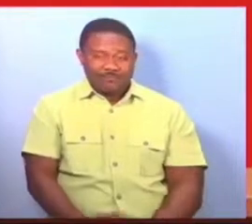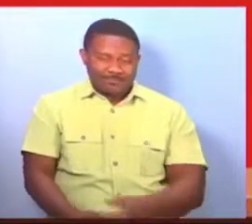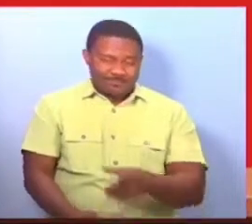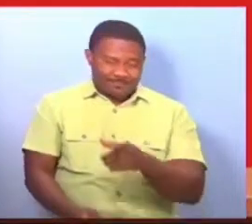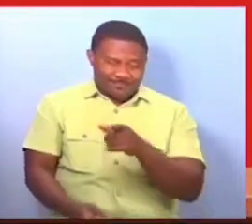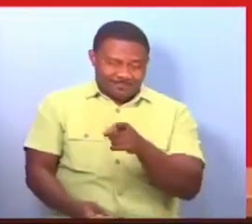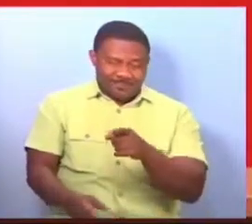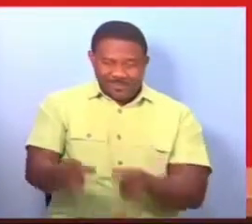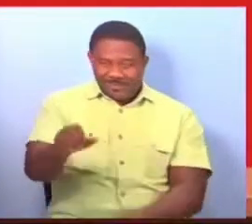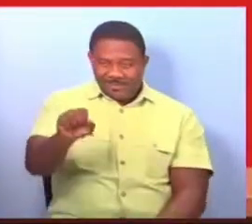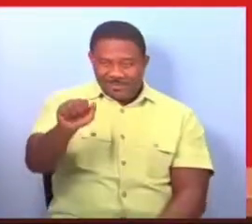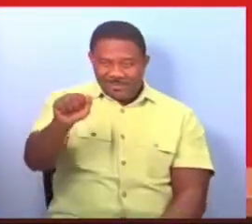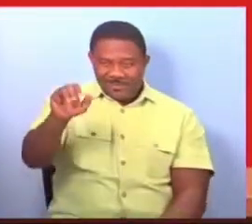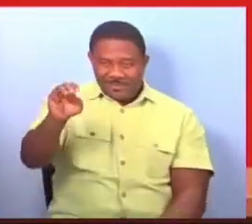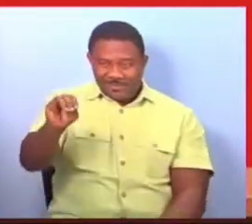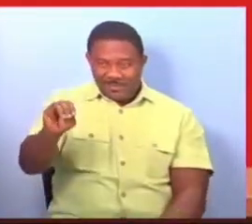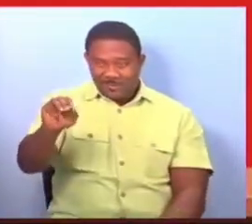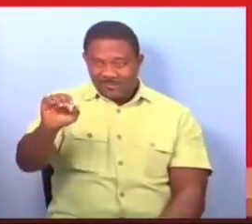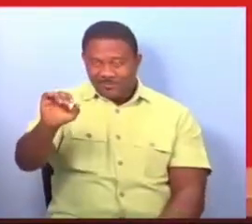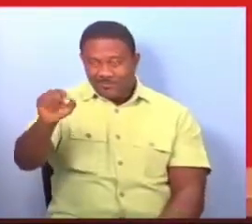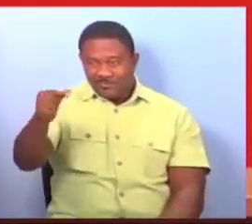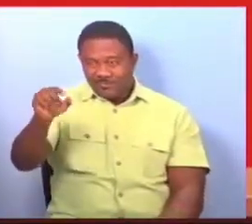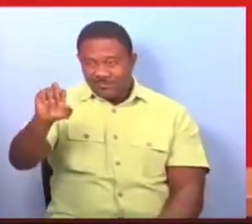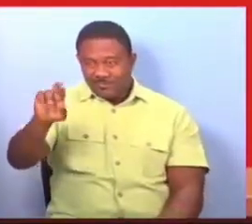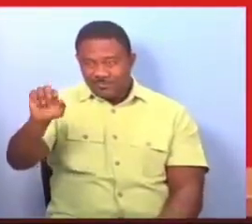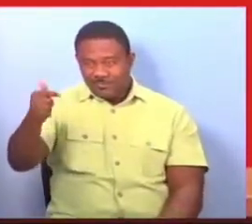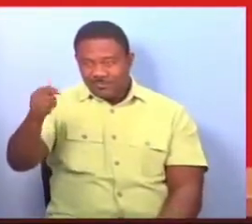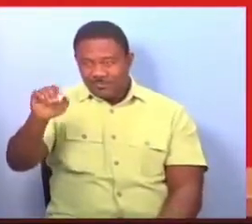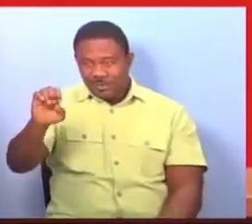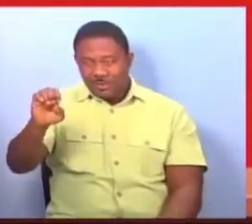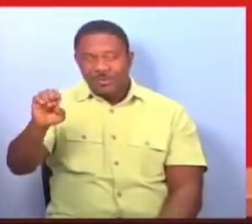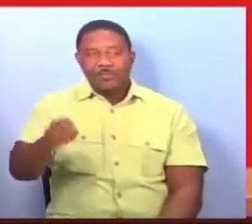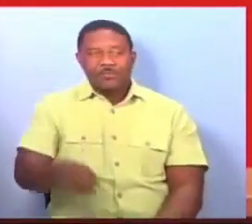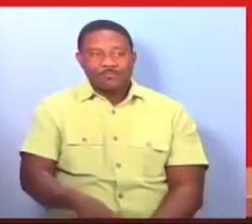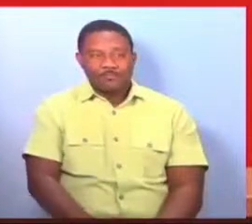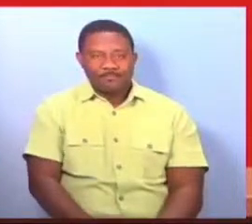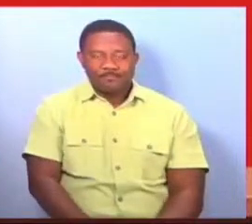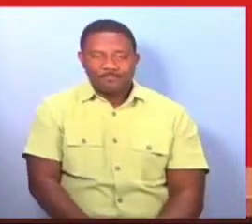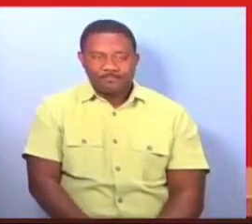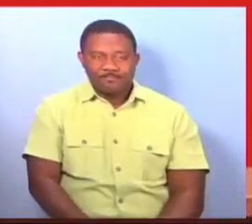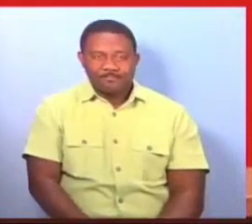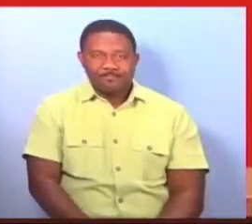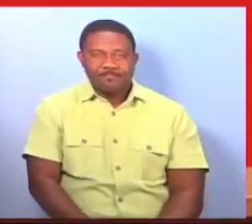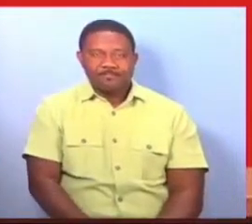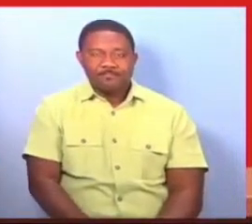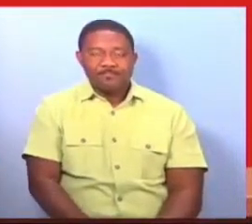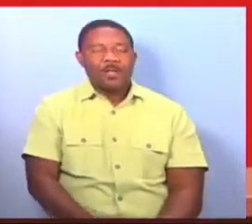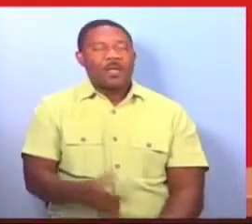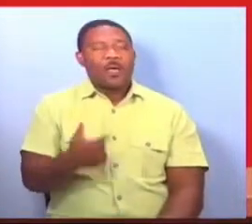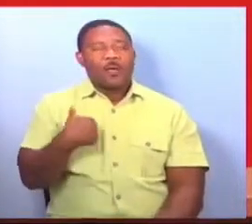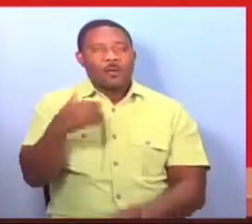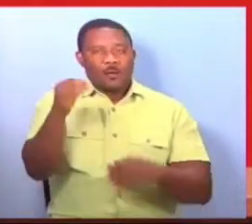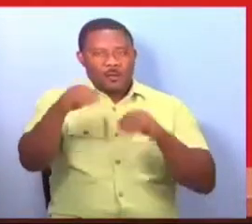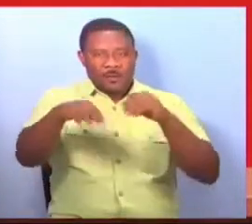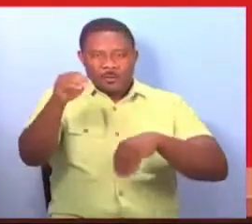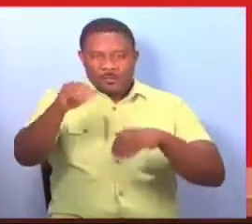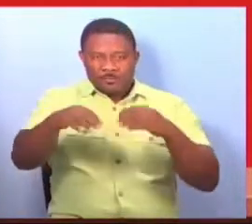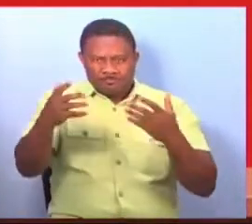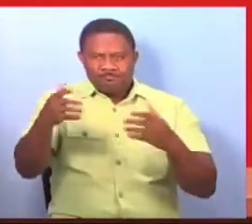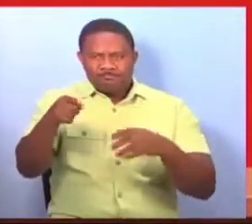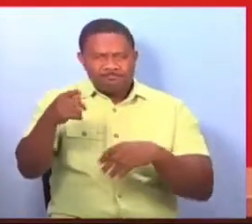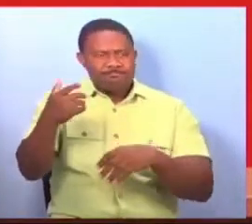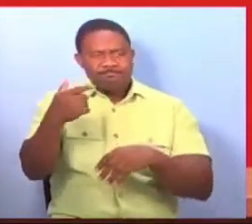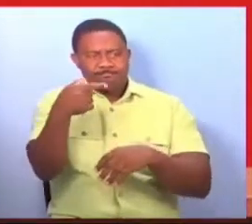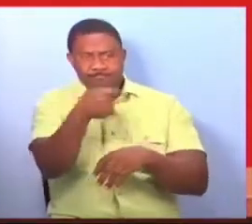Thank you very much, Right Honorable Speaker. I rise to contribute to the statement ably made by